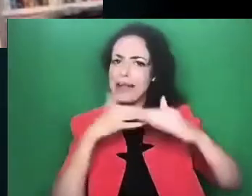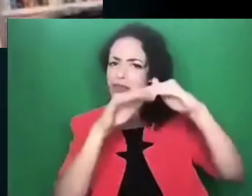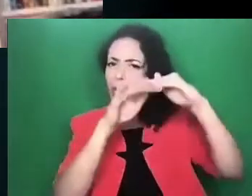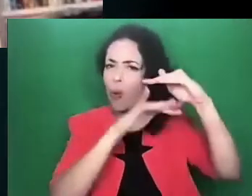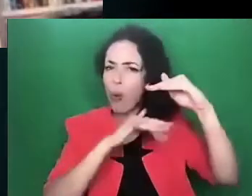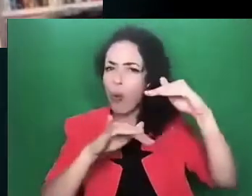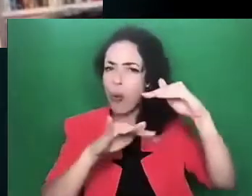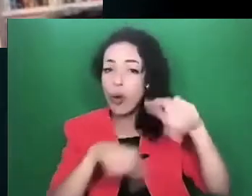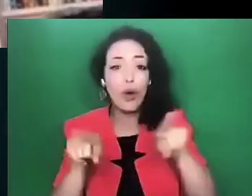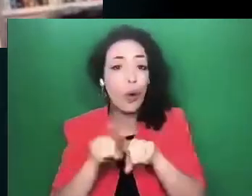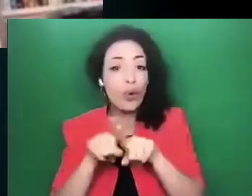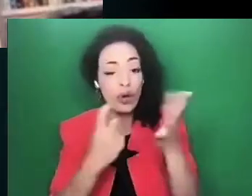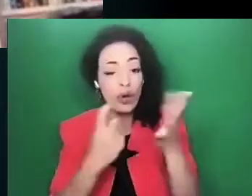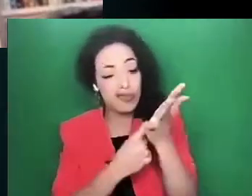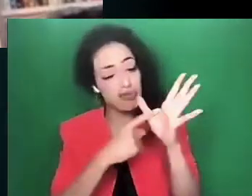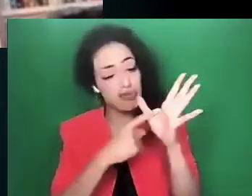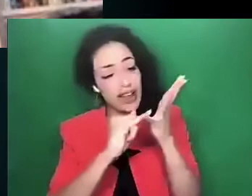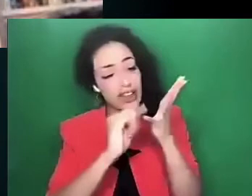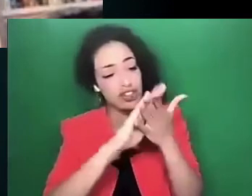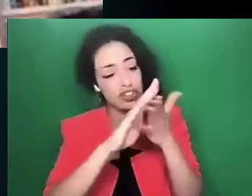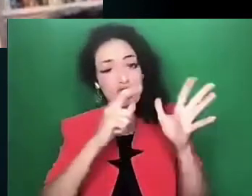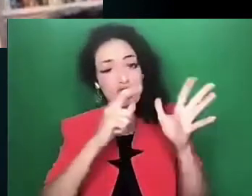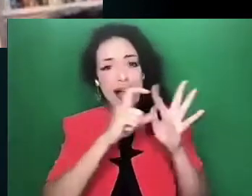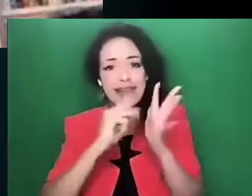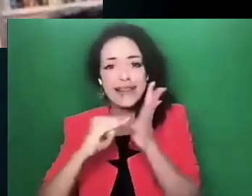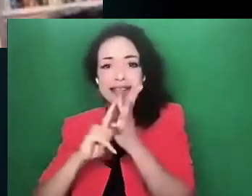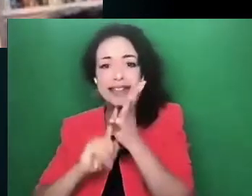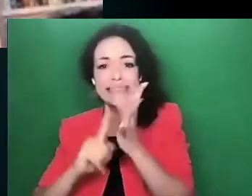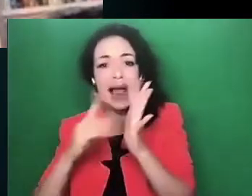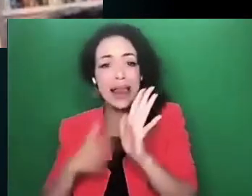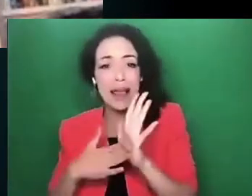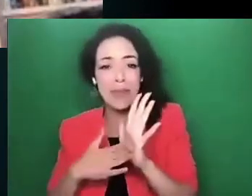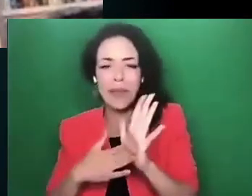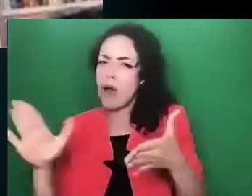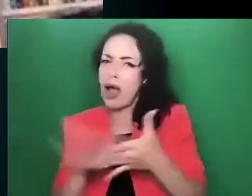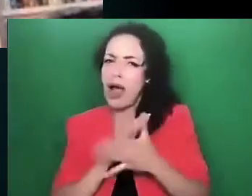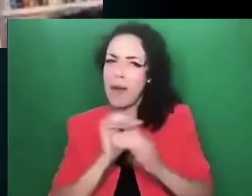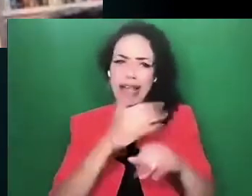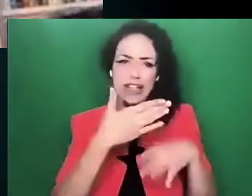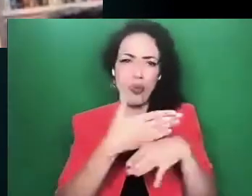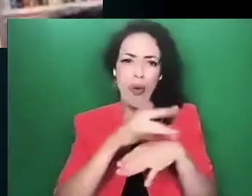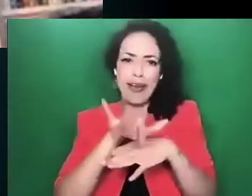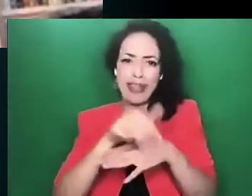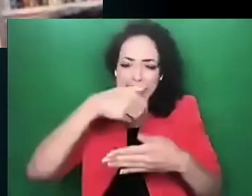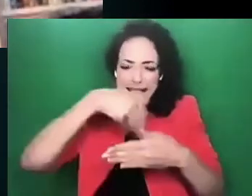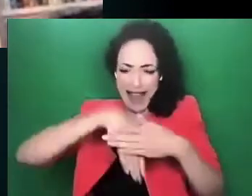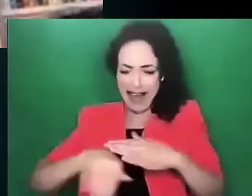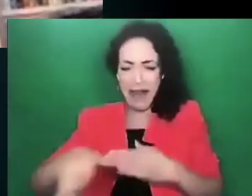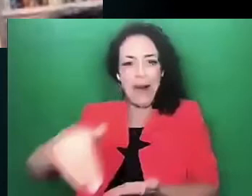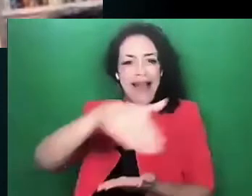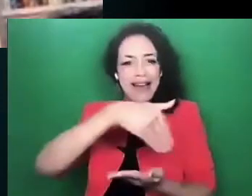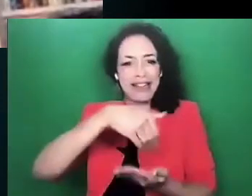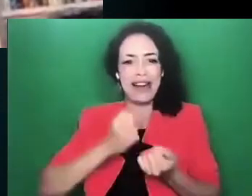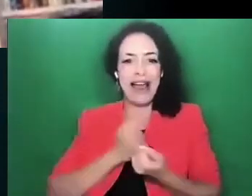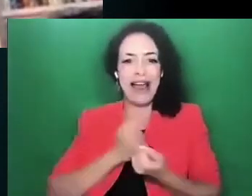proud to say is in the collection. It's now 15 years since we showed his Ayn and Om tonalities in the exhibition Word